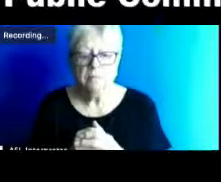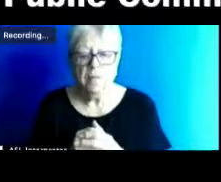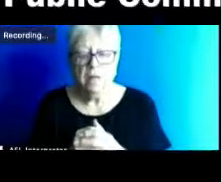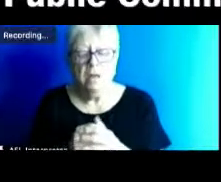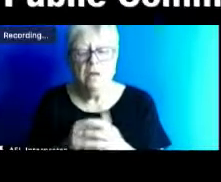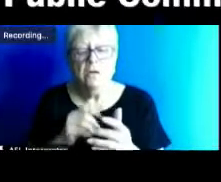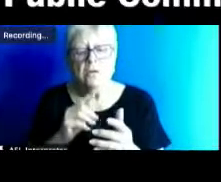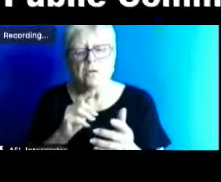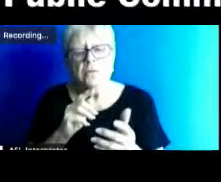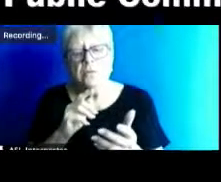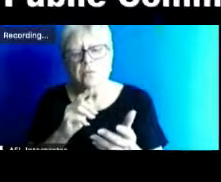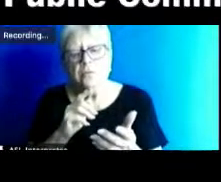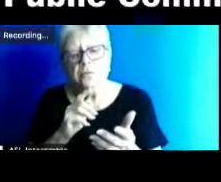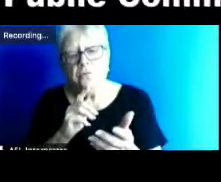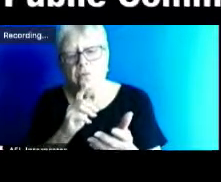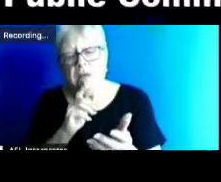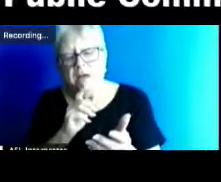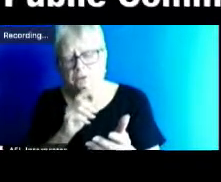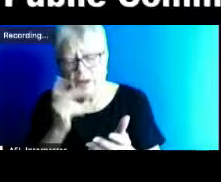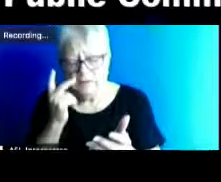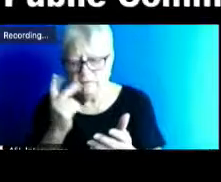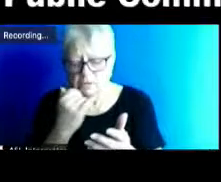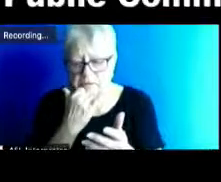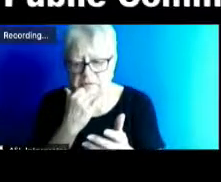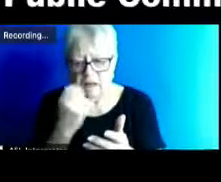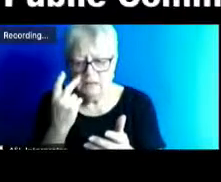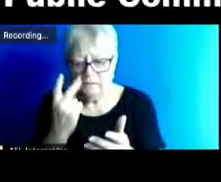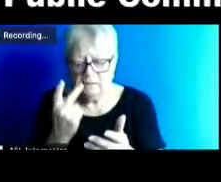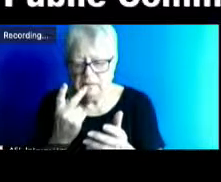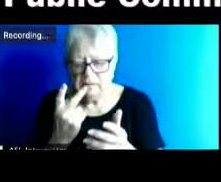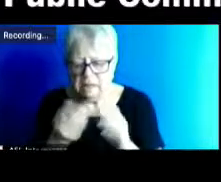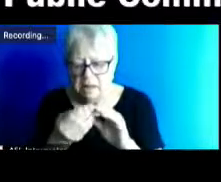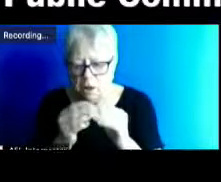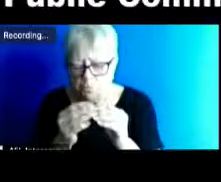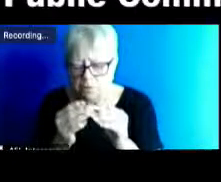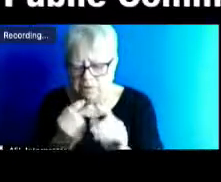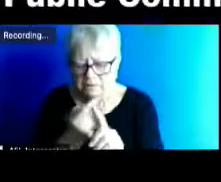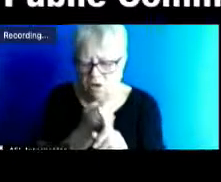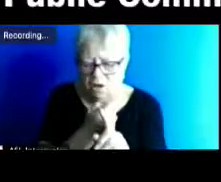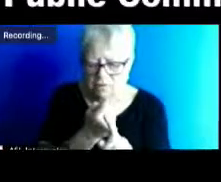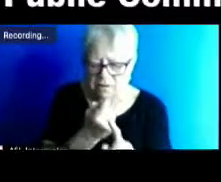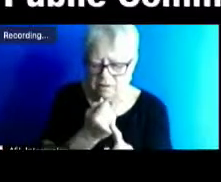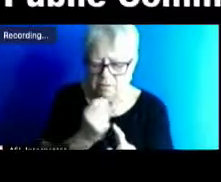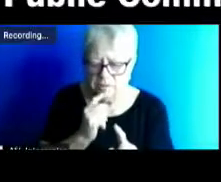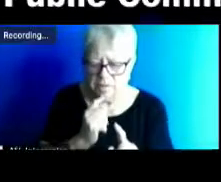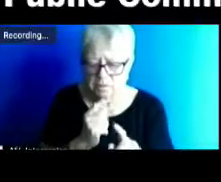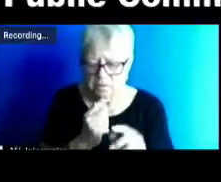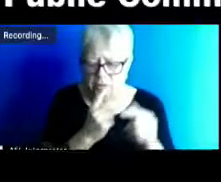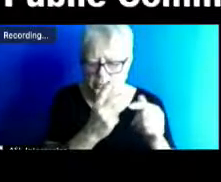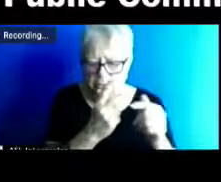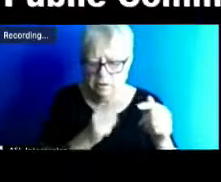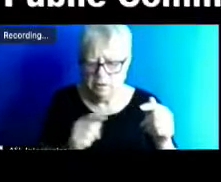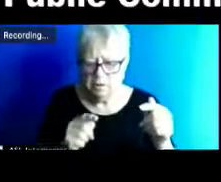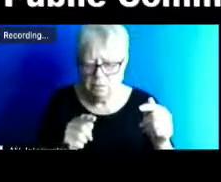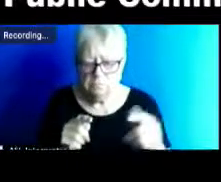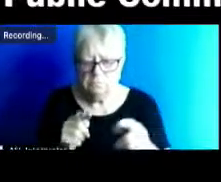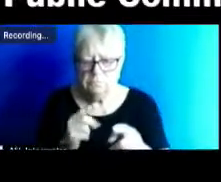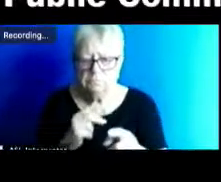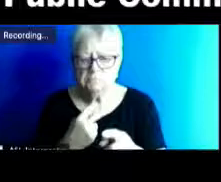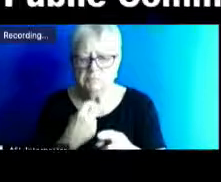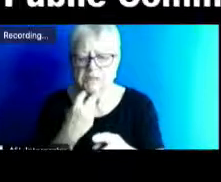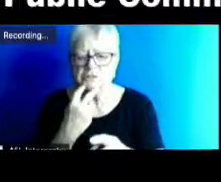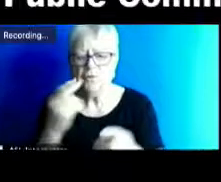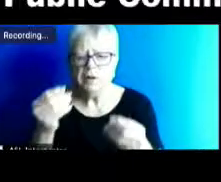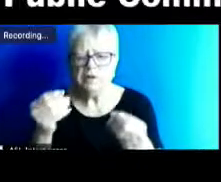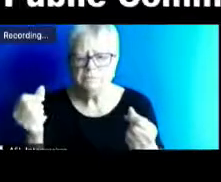actual, and I see a mistake. I see that the numbering is off here. 3 goes to 5 on confidentiality of data.